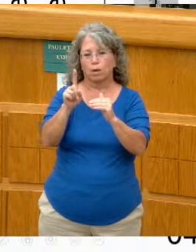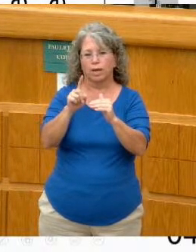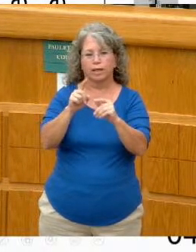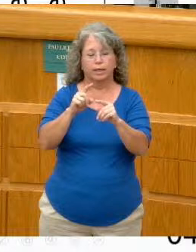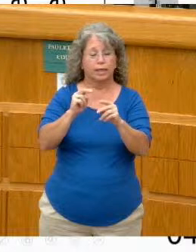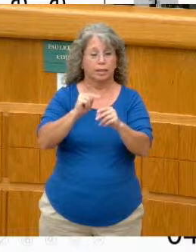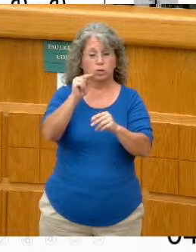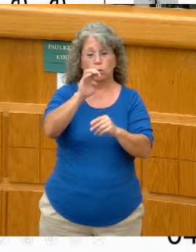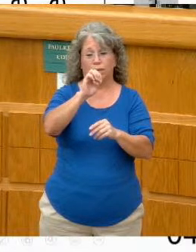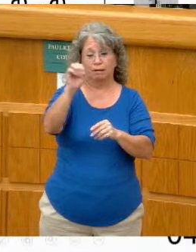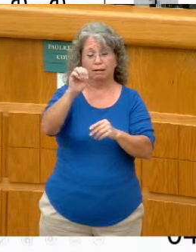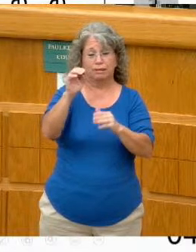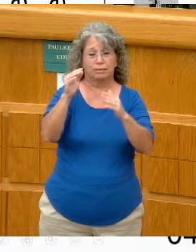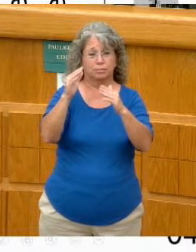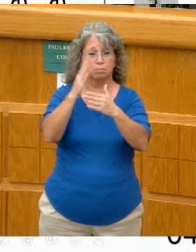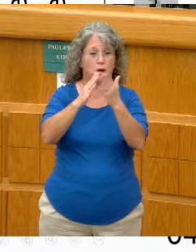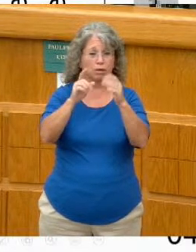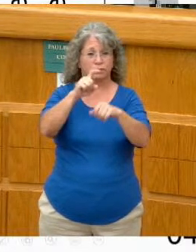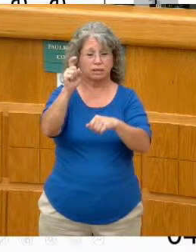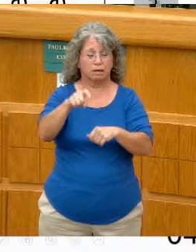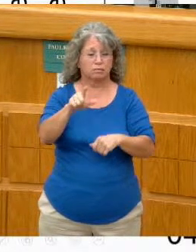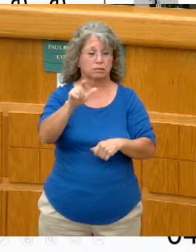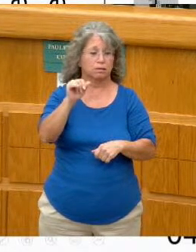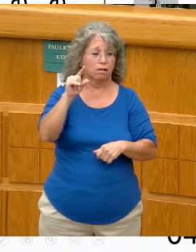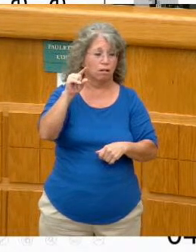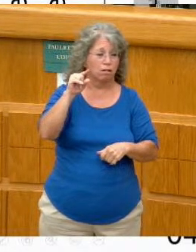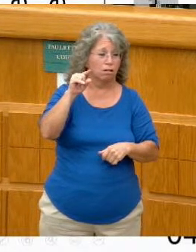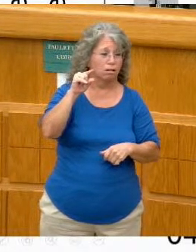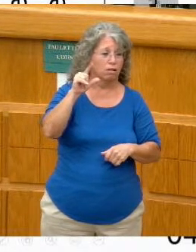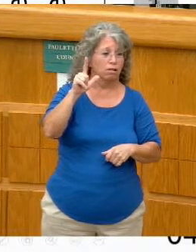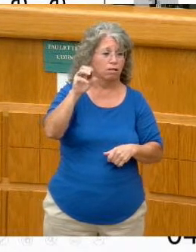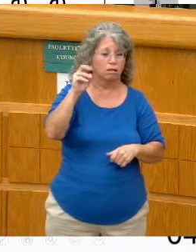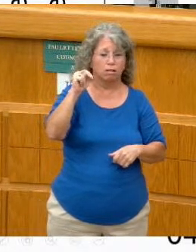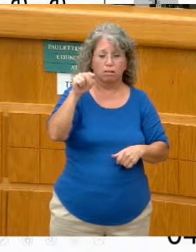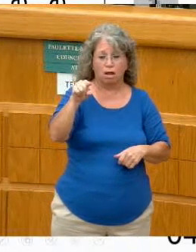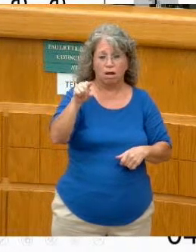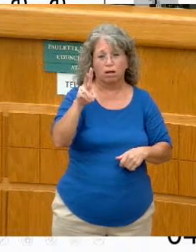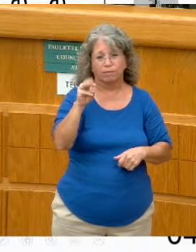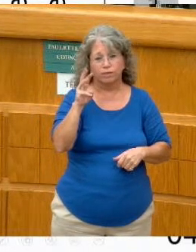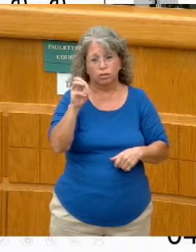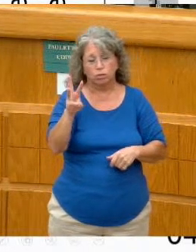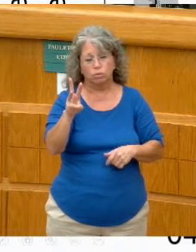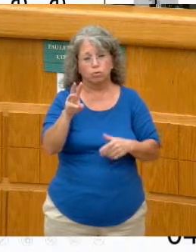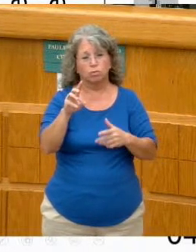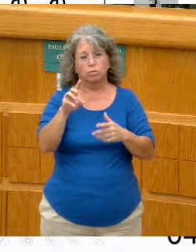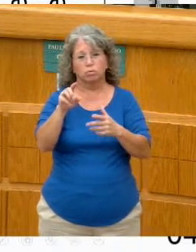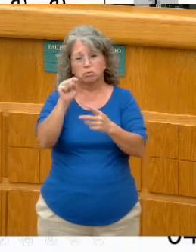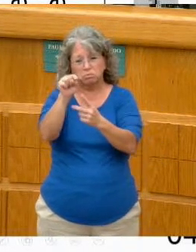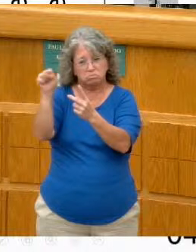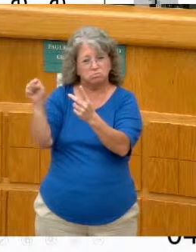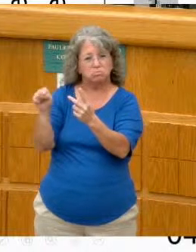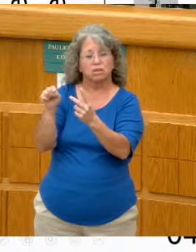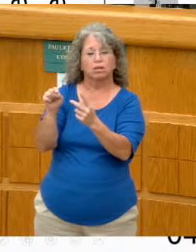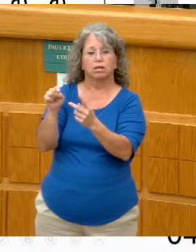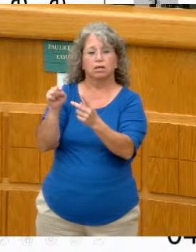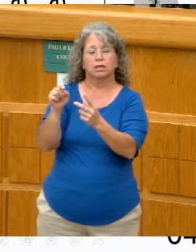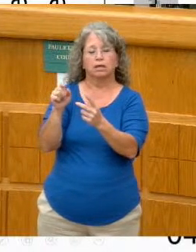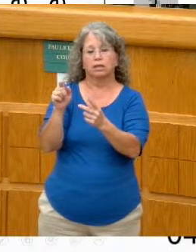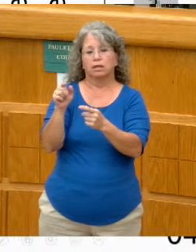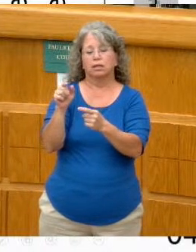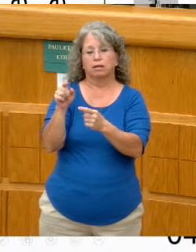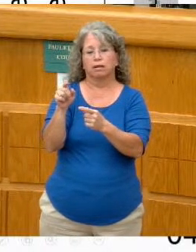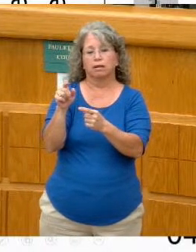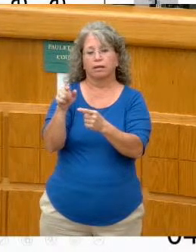Texas, with Longview and some other places, there's a much lower probability that